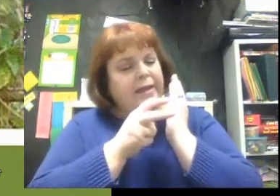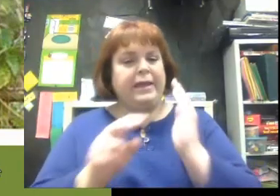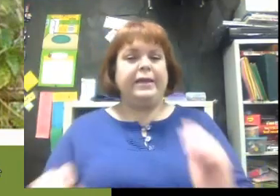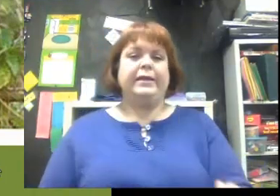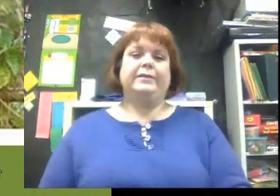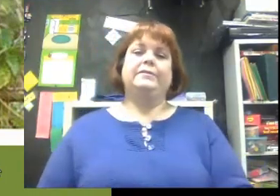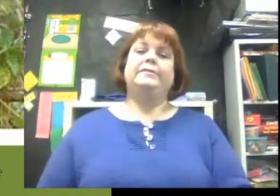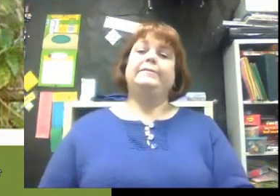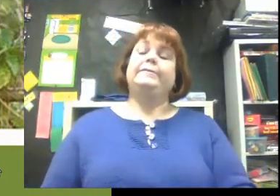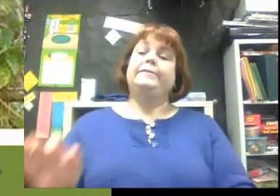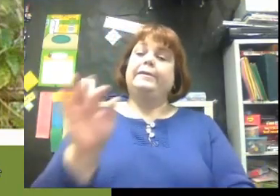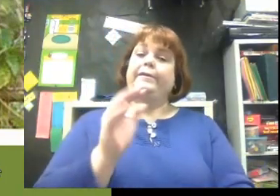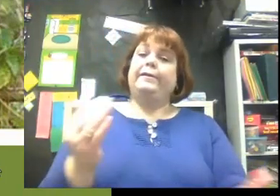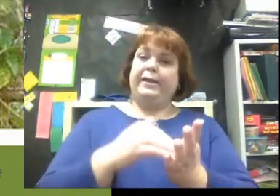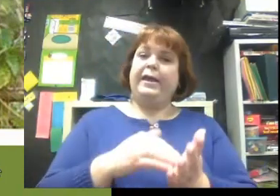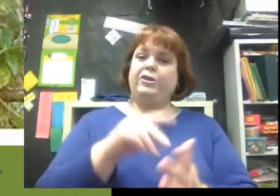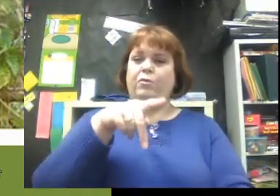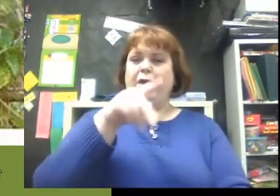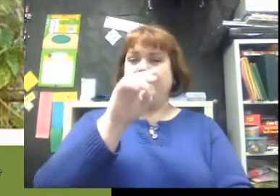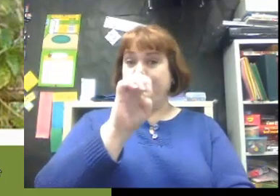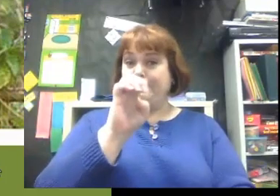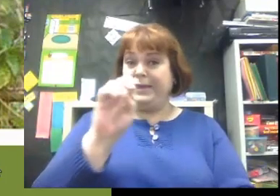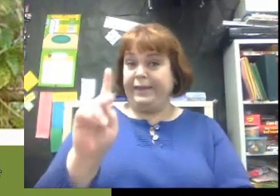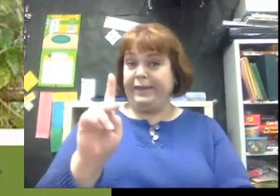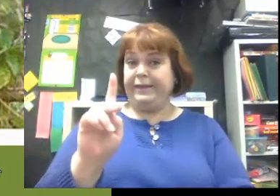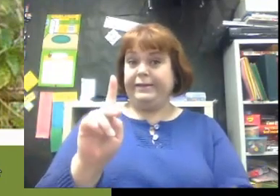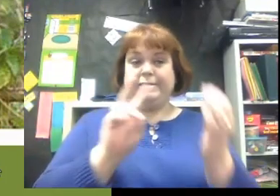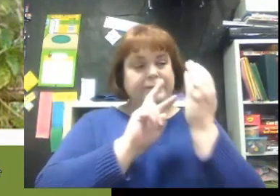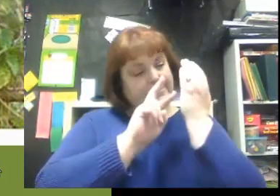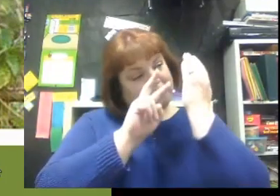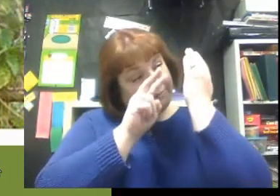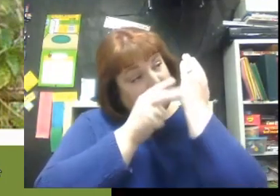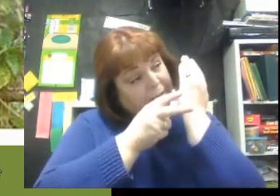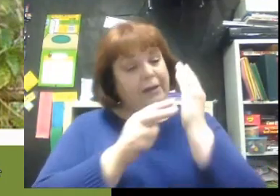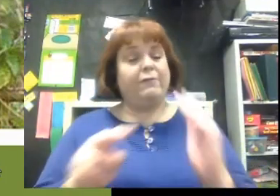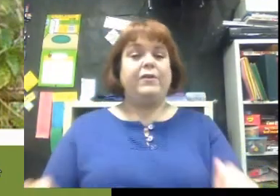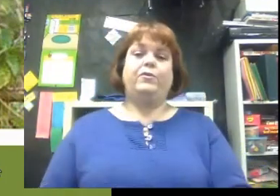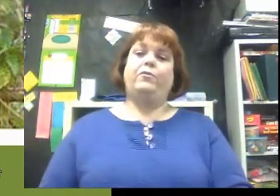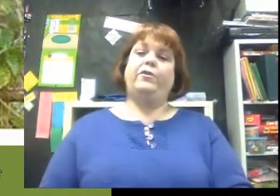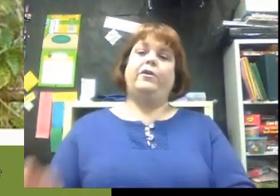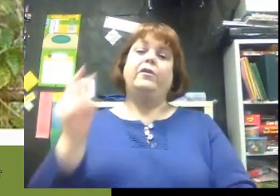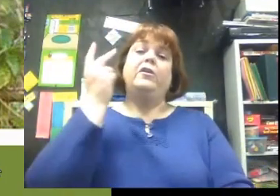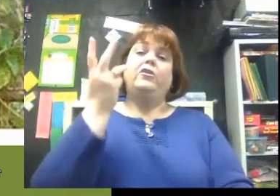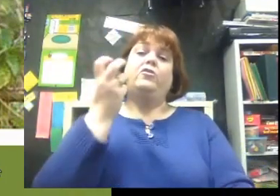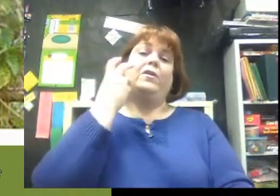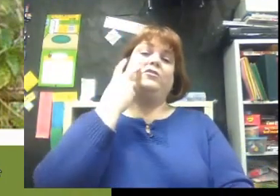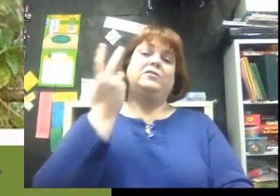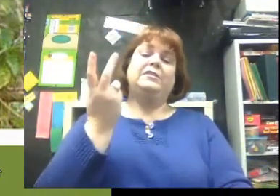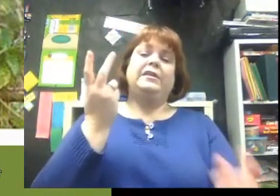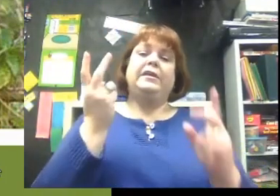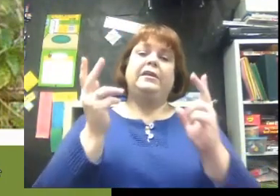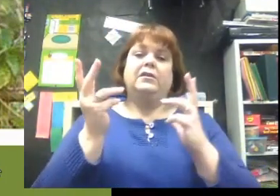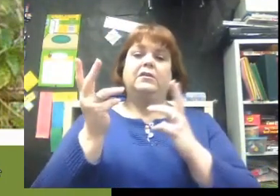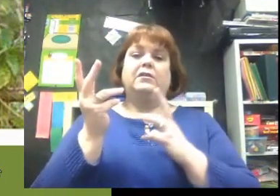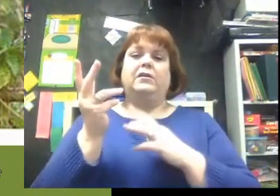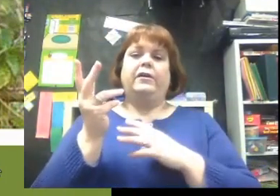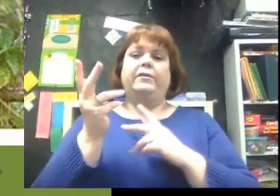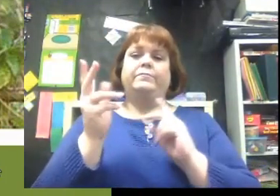Spying. Again, you are peeking around the corner. You want to see,